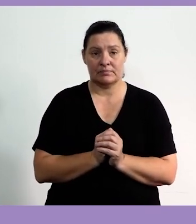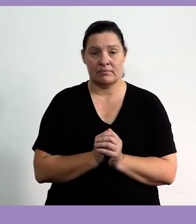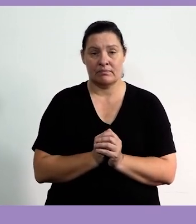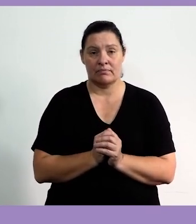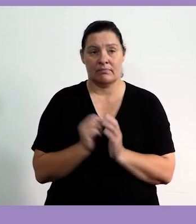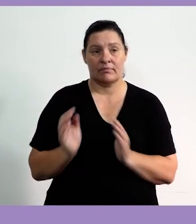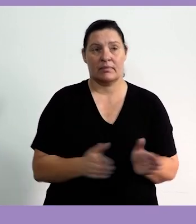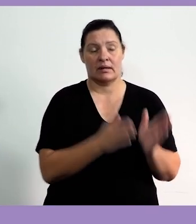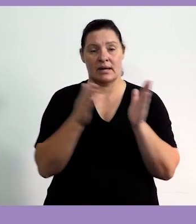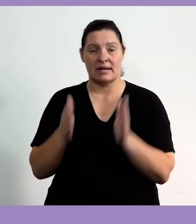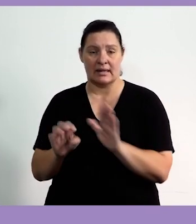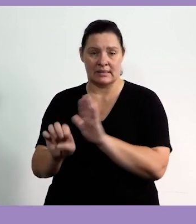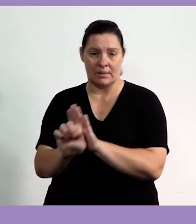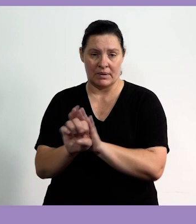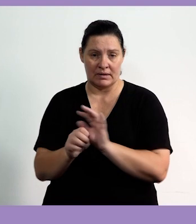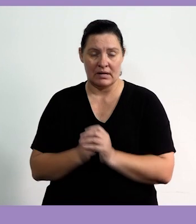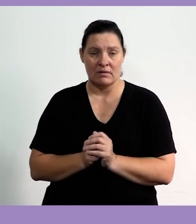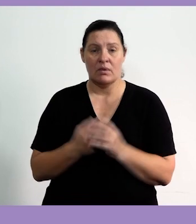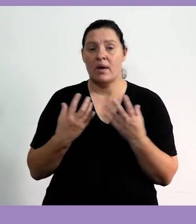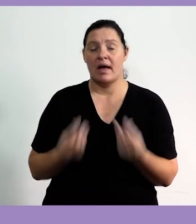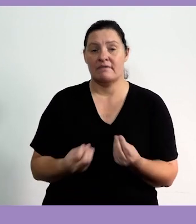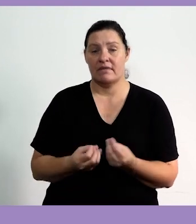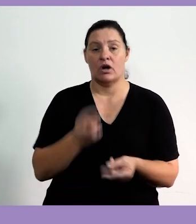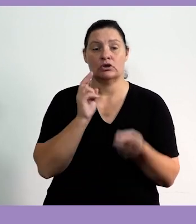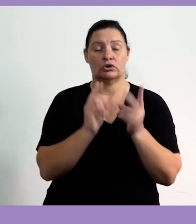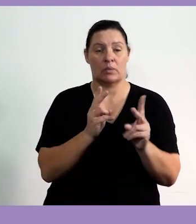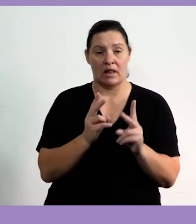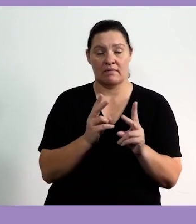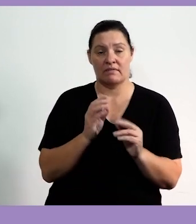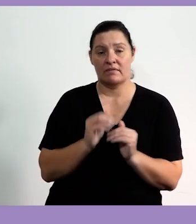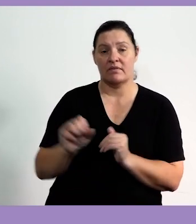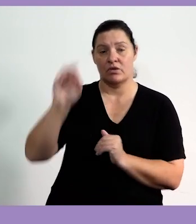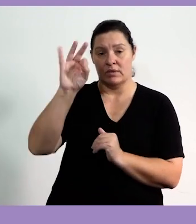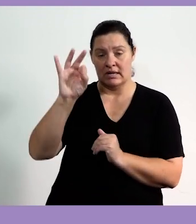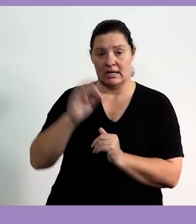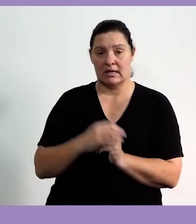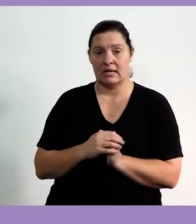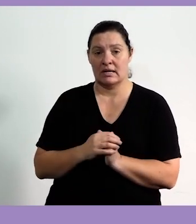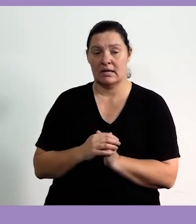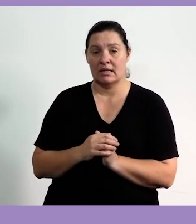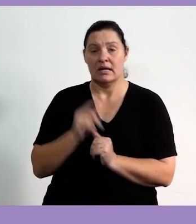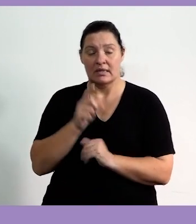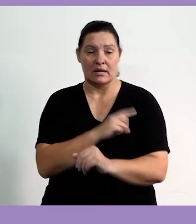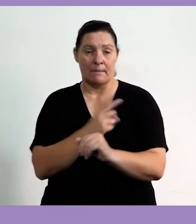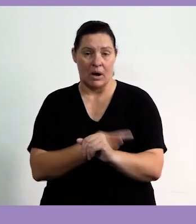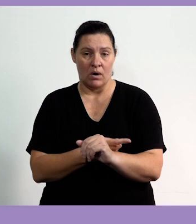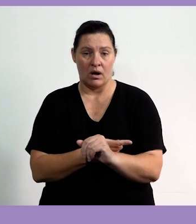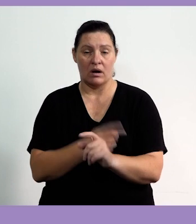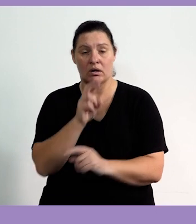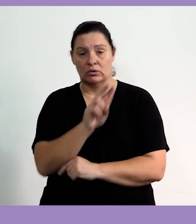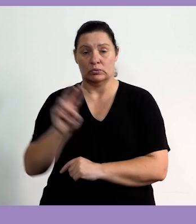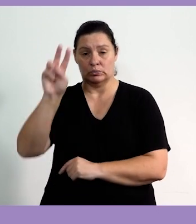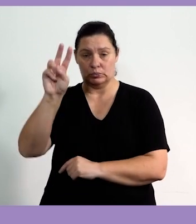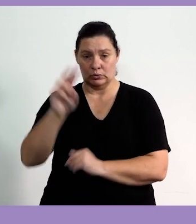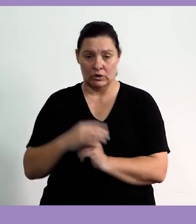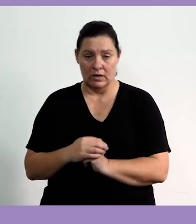11. Let's go to the next example. We have 12 raised to the exponent 3, and that power is